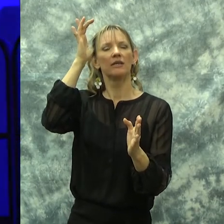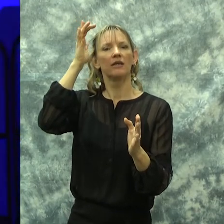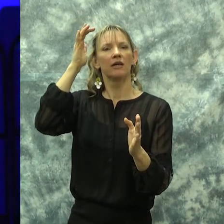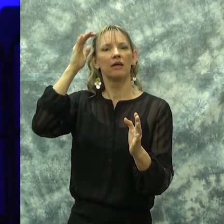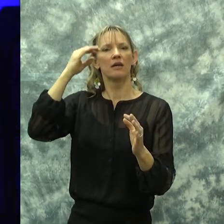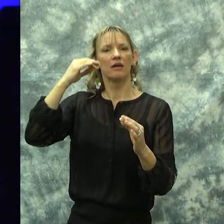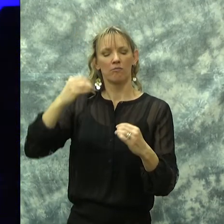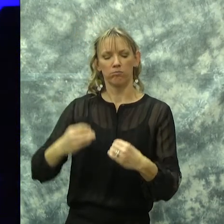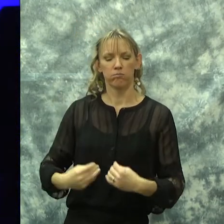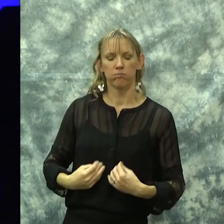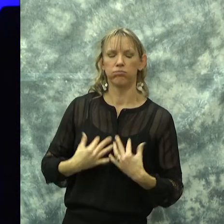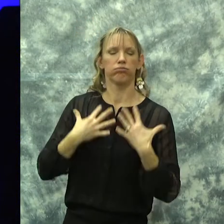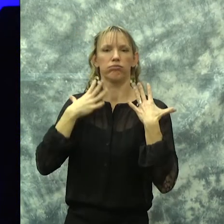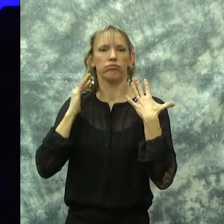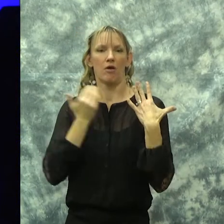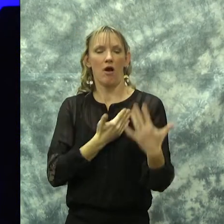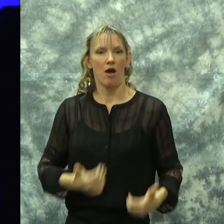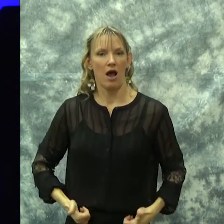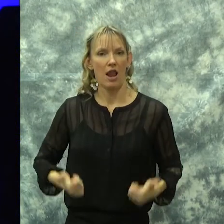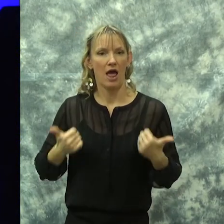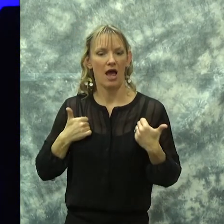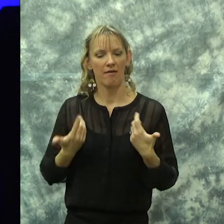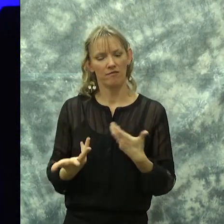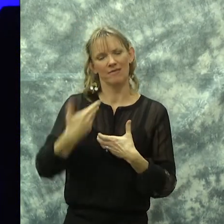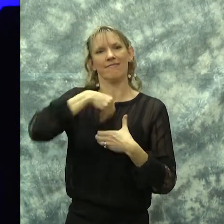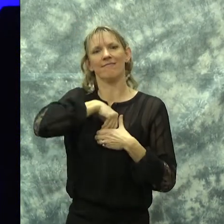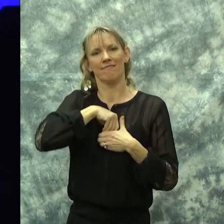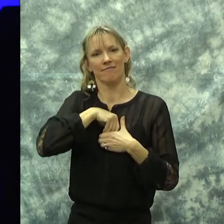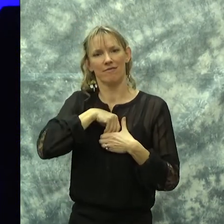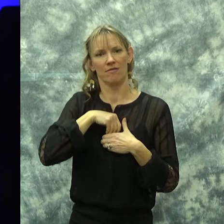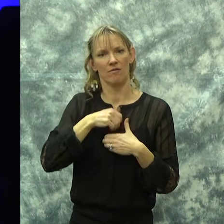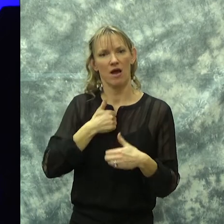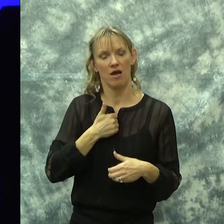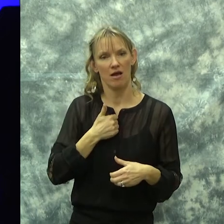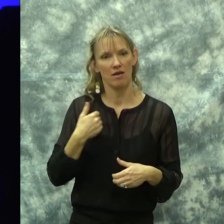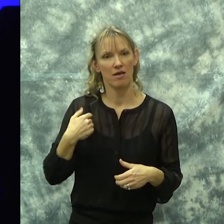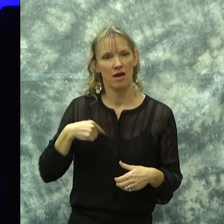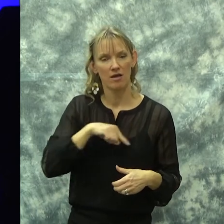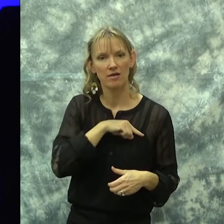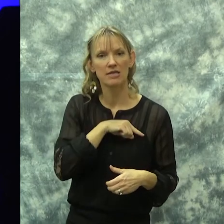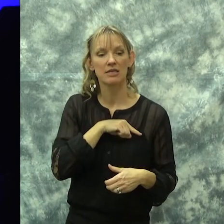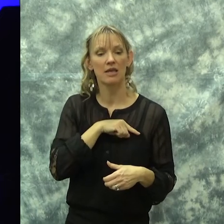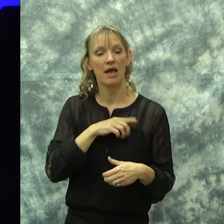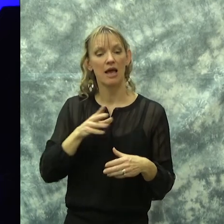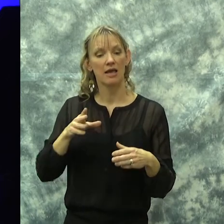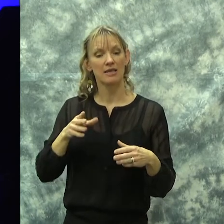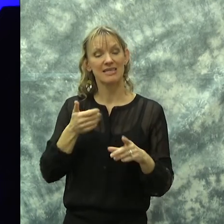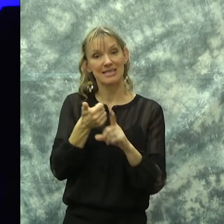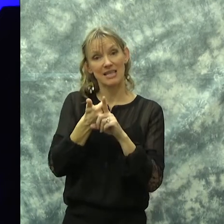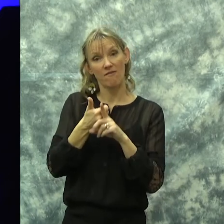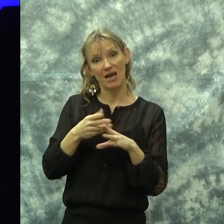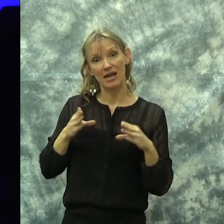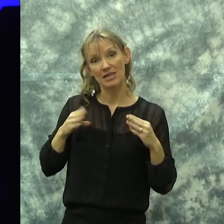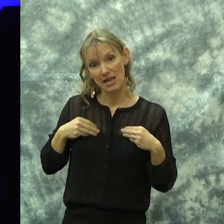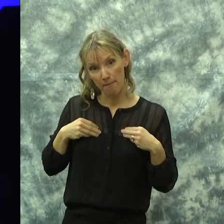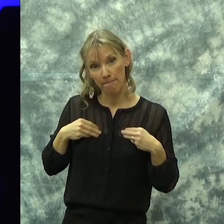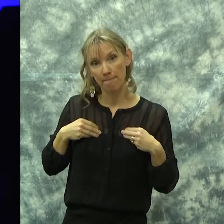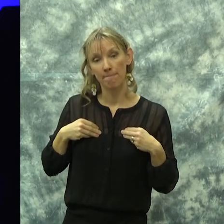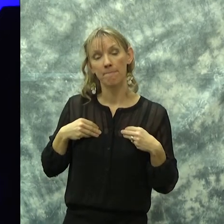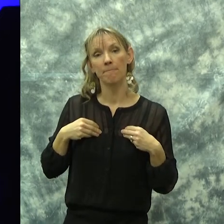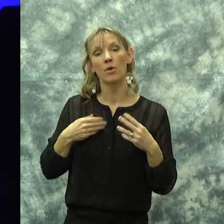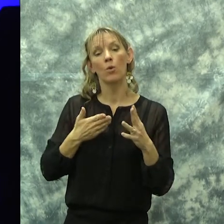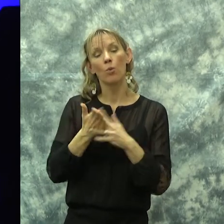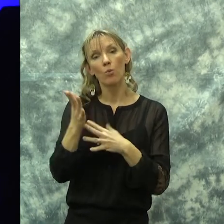fill our very life, to be embodied in our being, and through self-acceptance, through